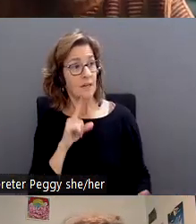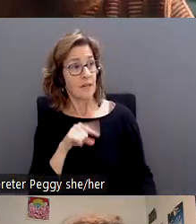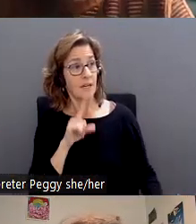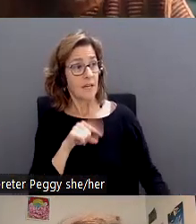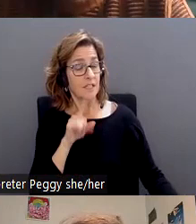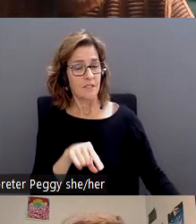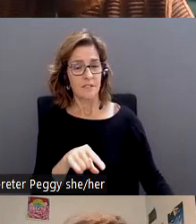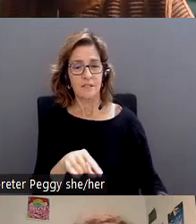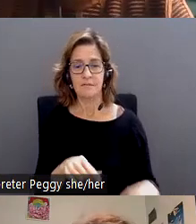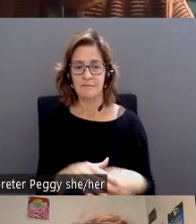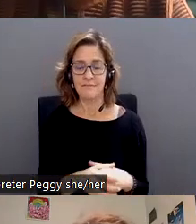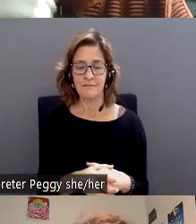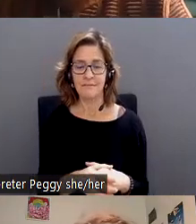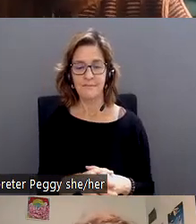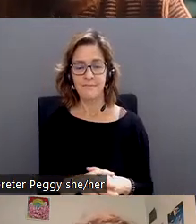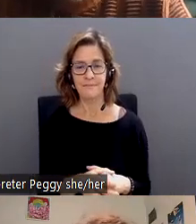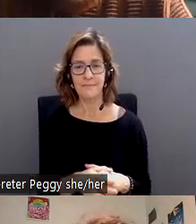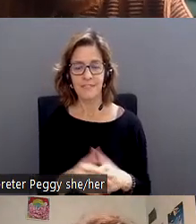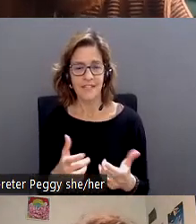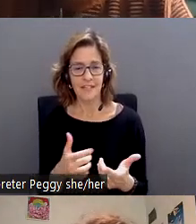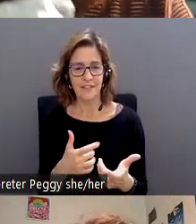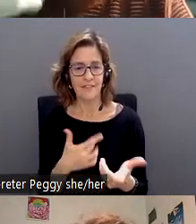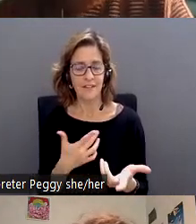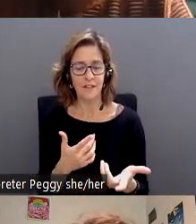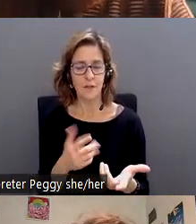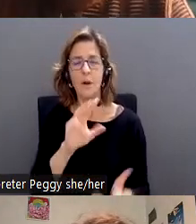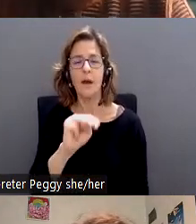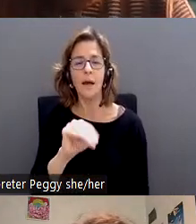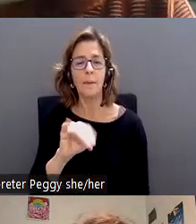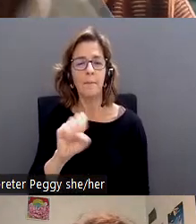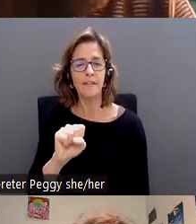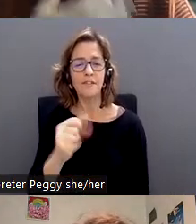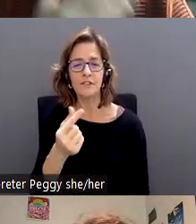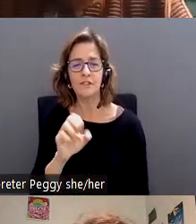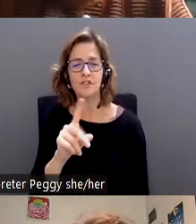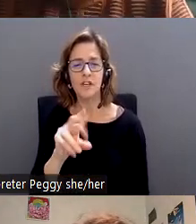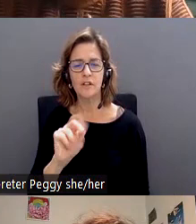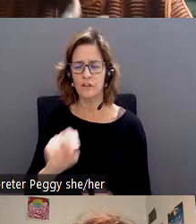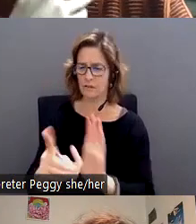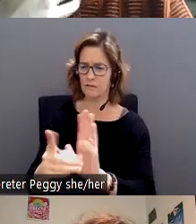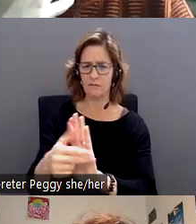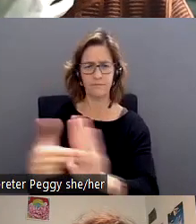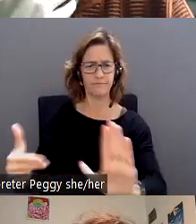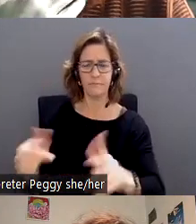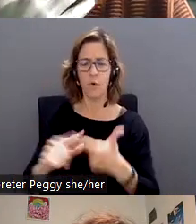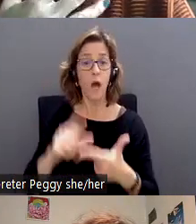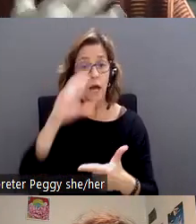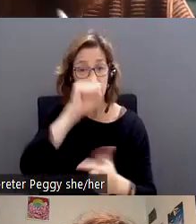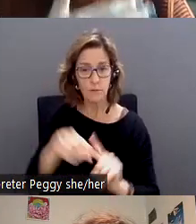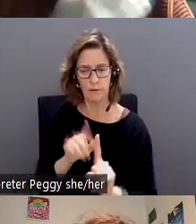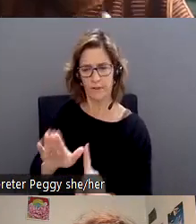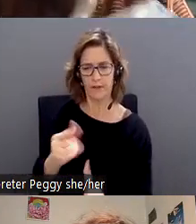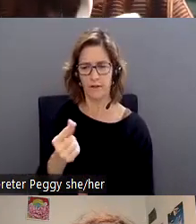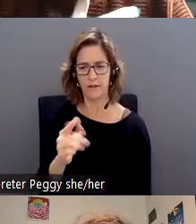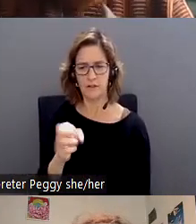2SLGBTQIA shelter users, and the ways that people are misgendered, and the ways that gender assumptions are made, that